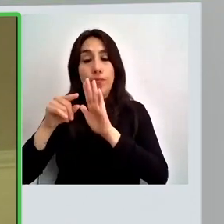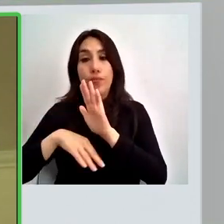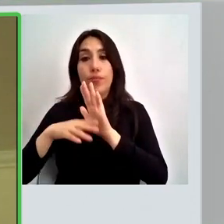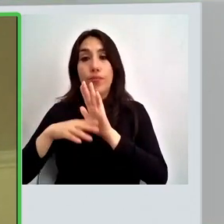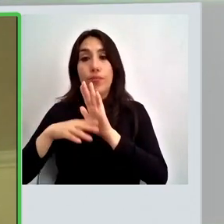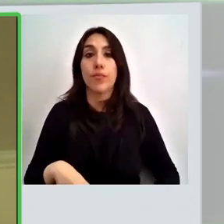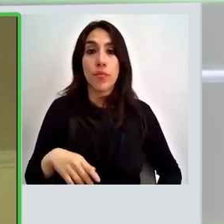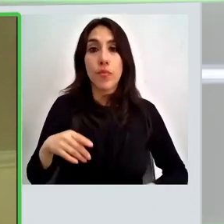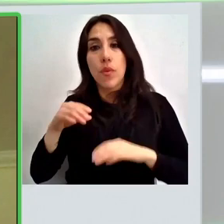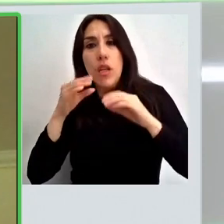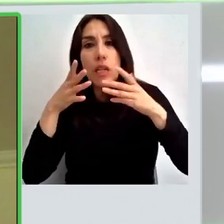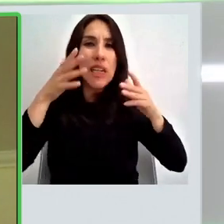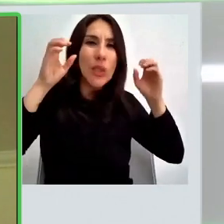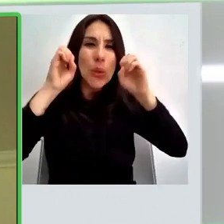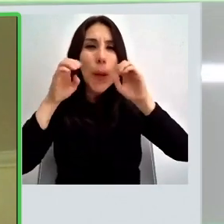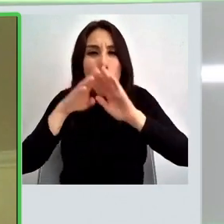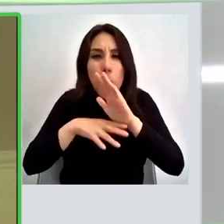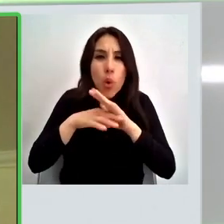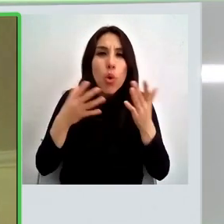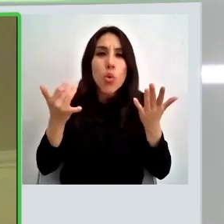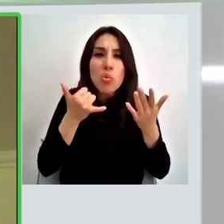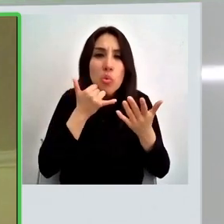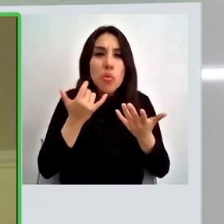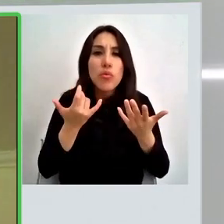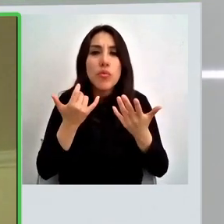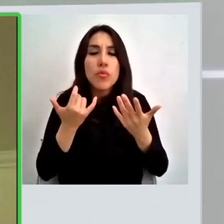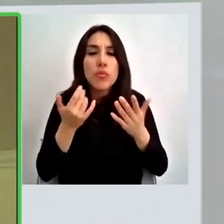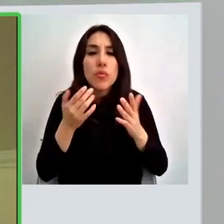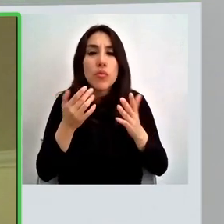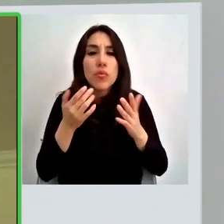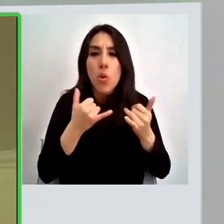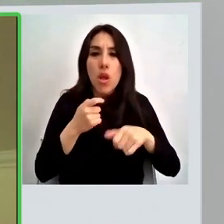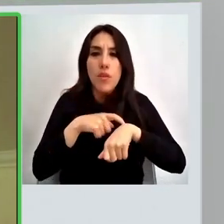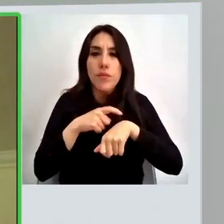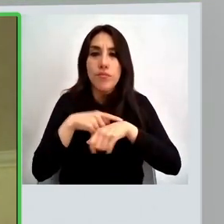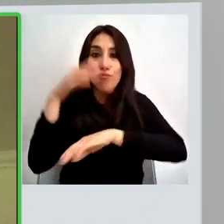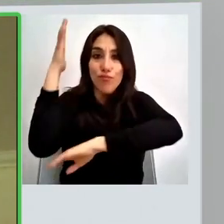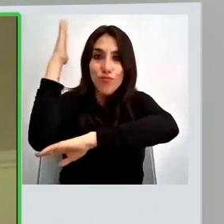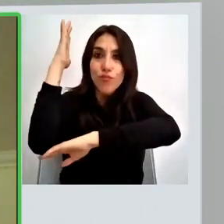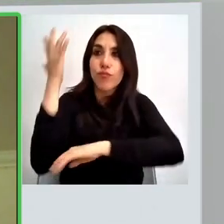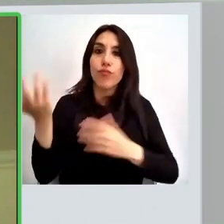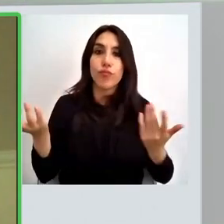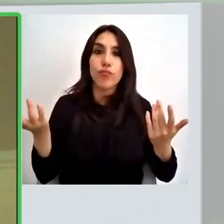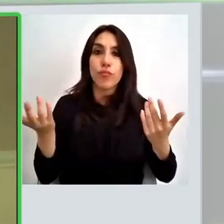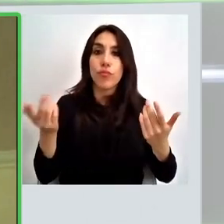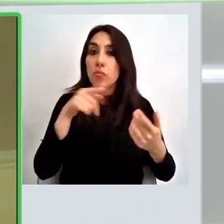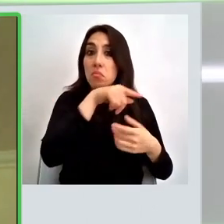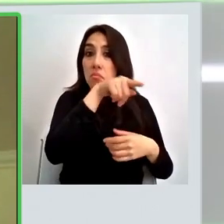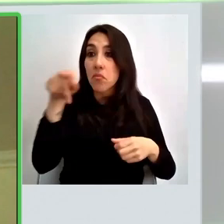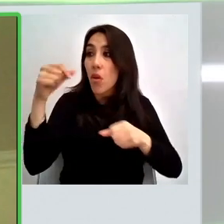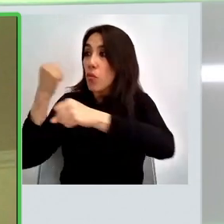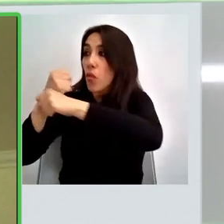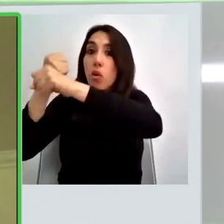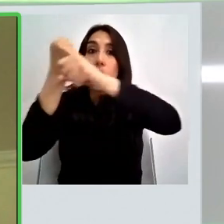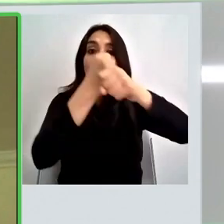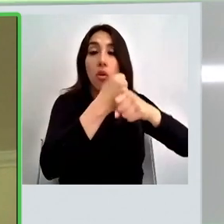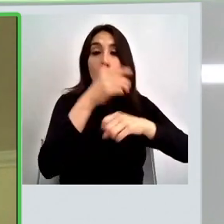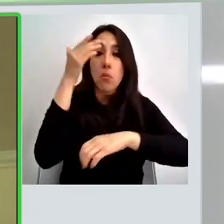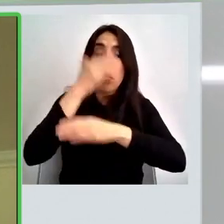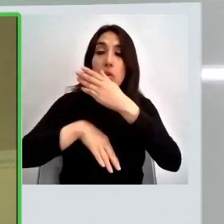And the workers were just loyal and paid attention to their job, always showed